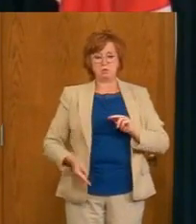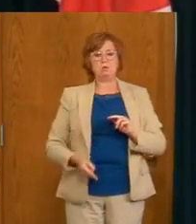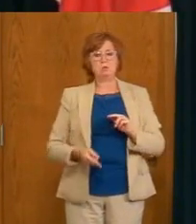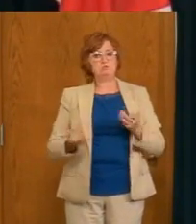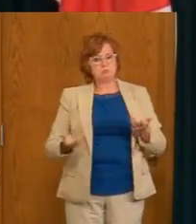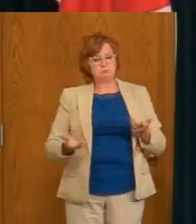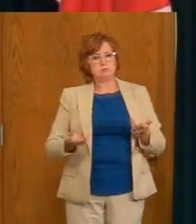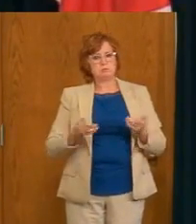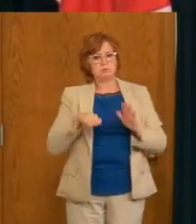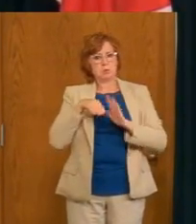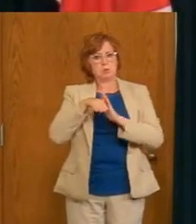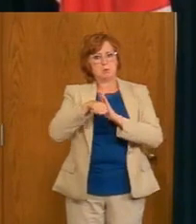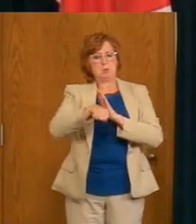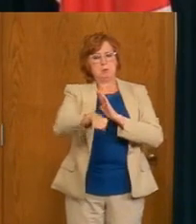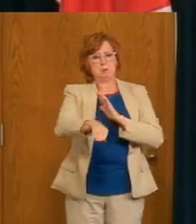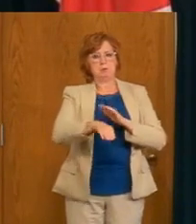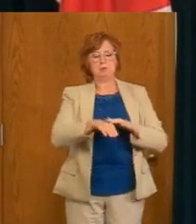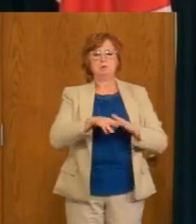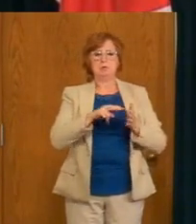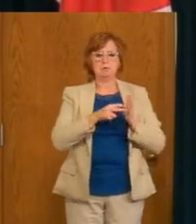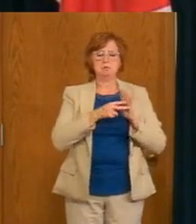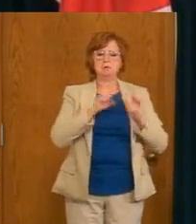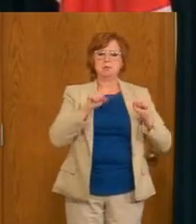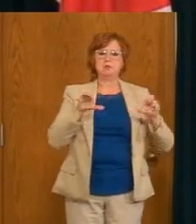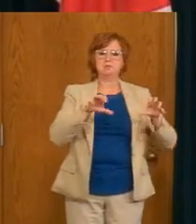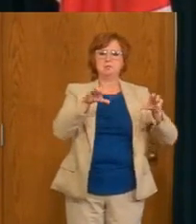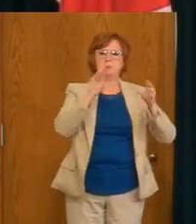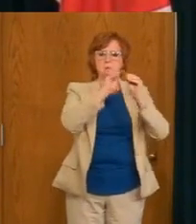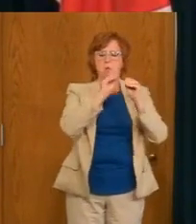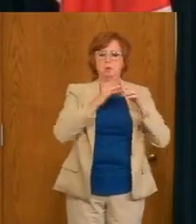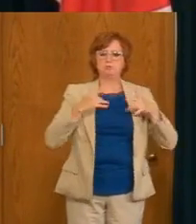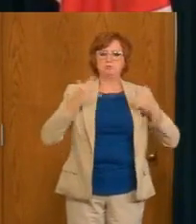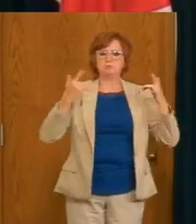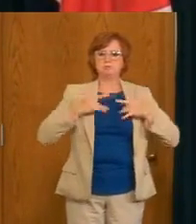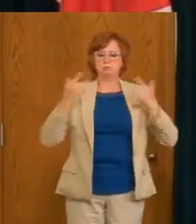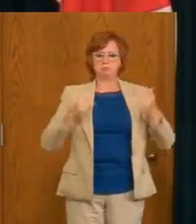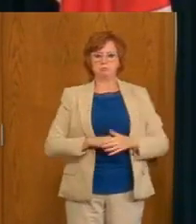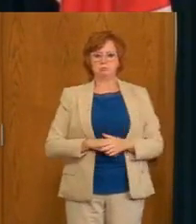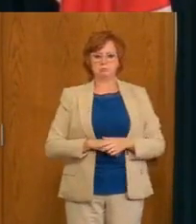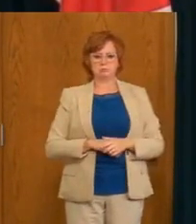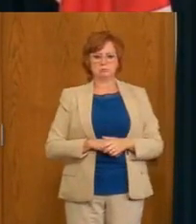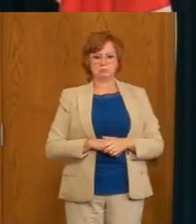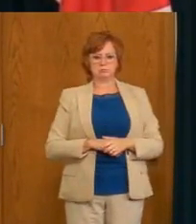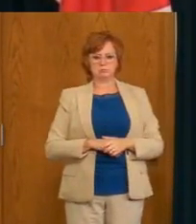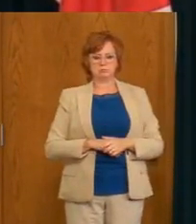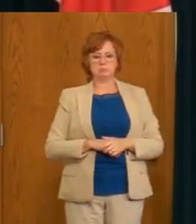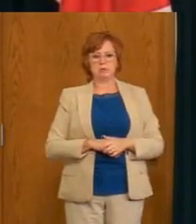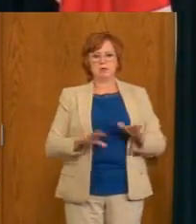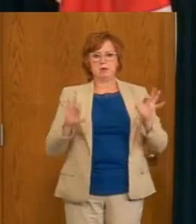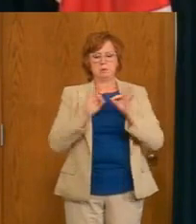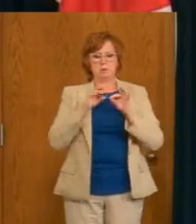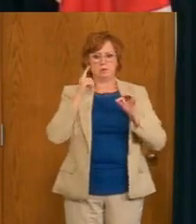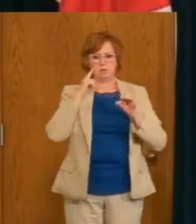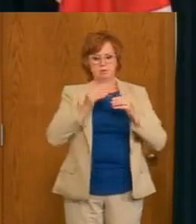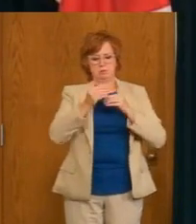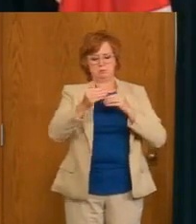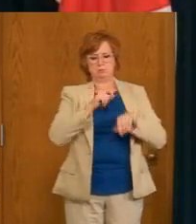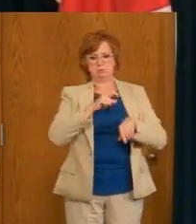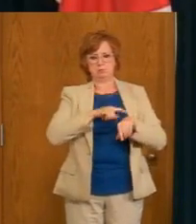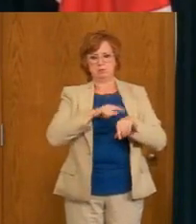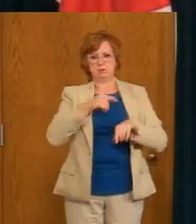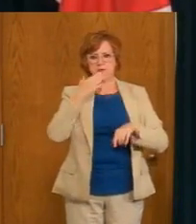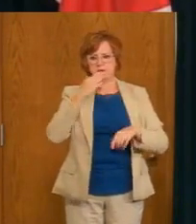Public health follow-up will continue. And finally, I'll just say that, it's really important to be aware of what the epidemiology is in your part of the province. If for